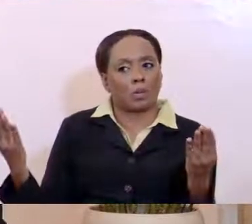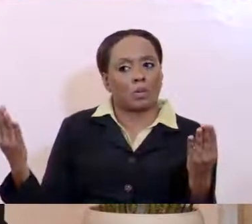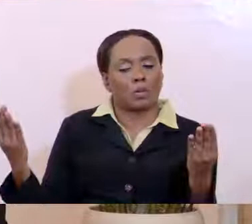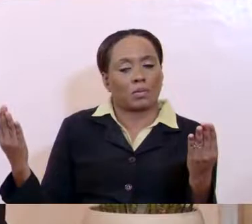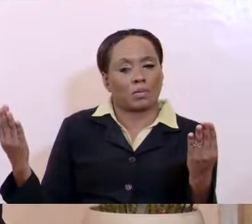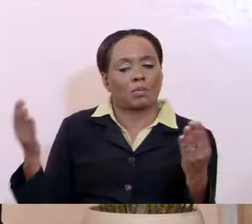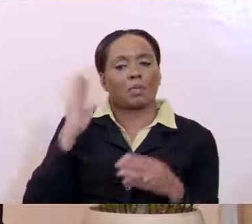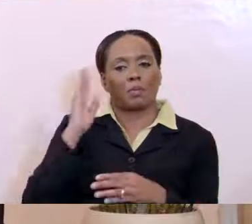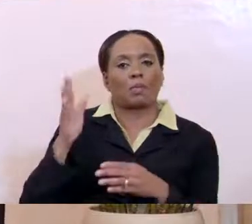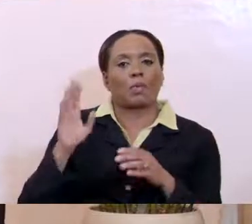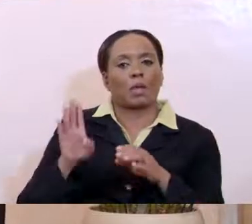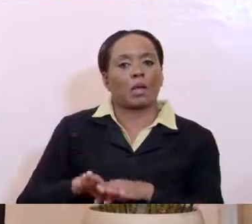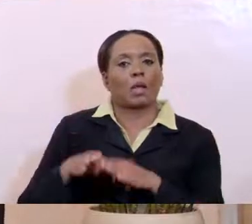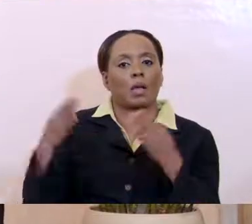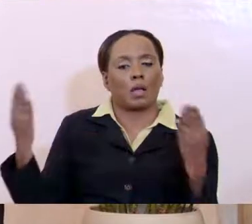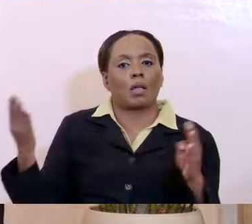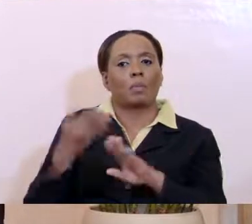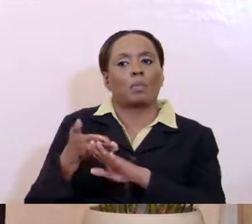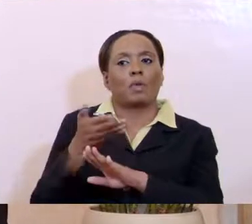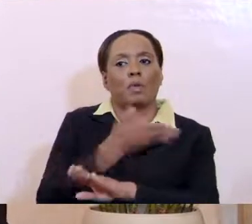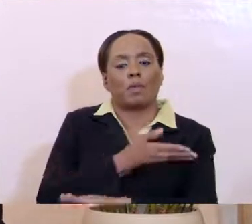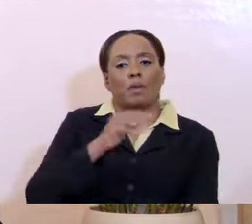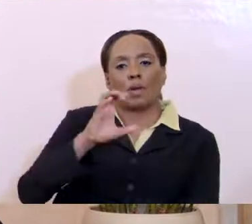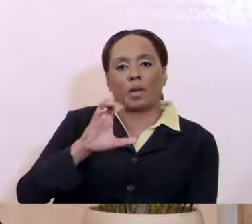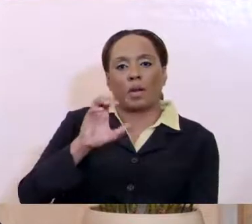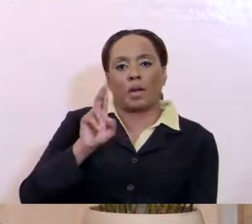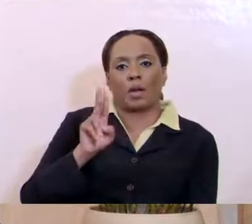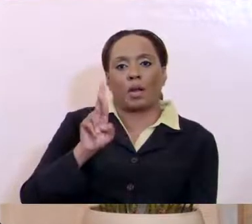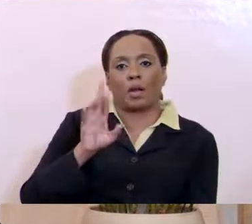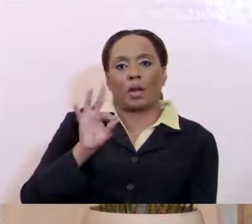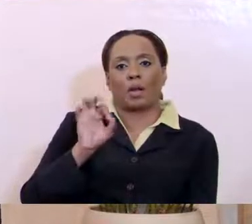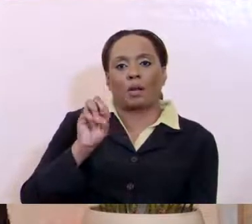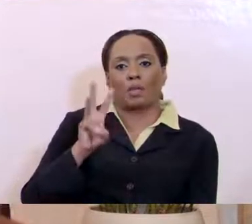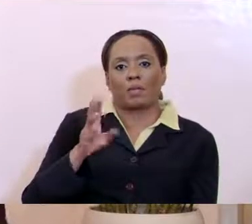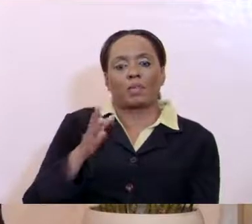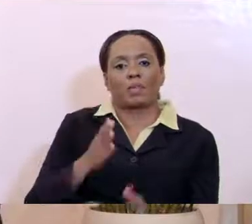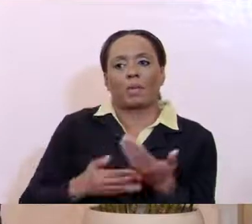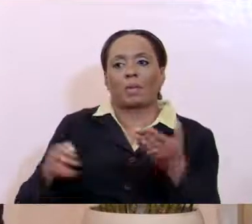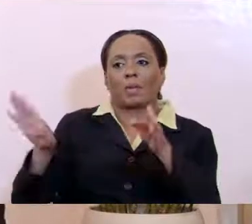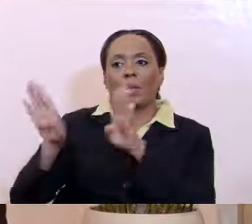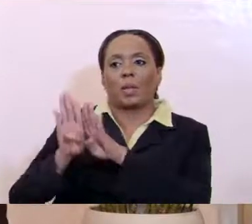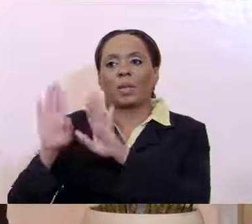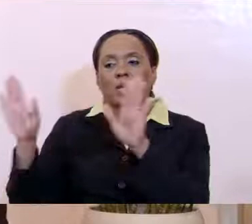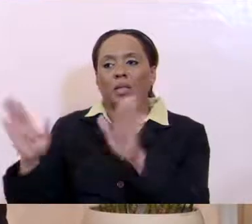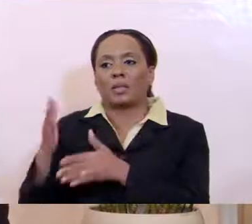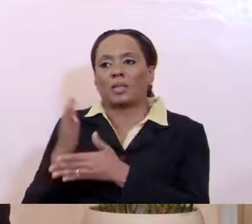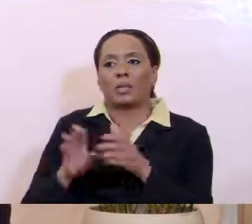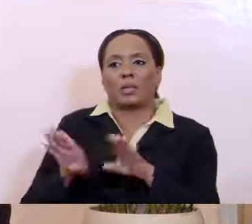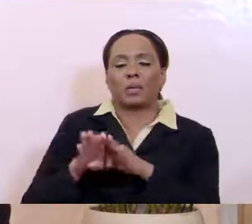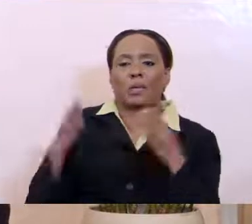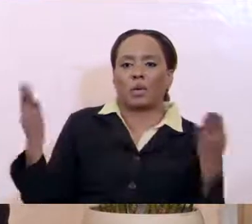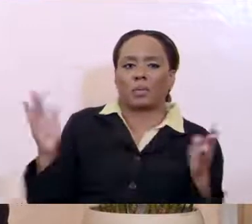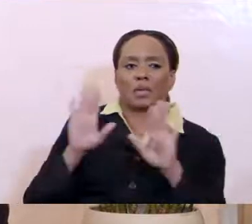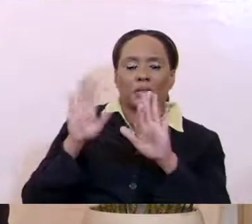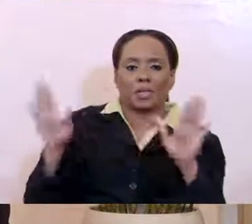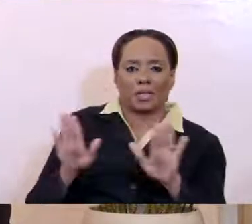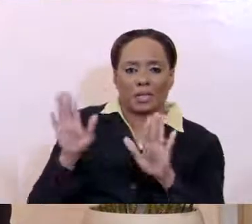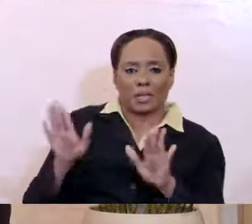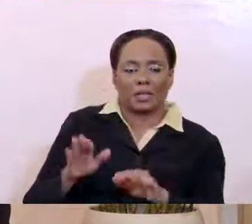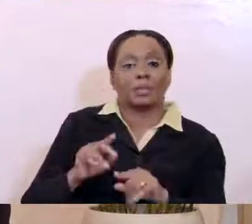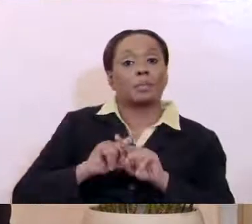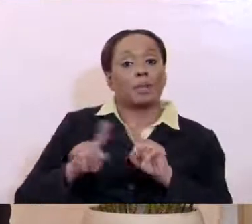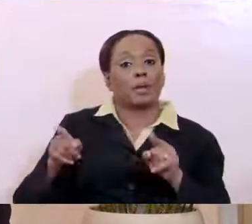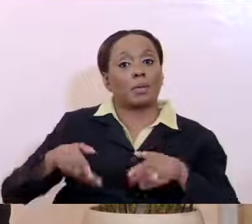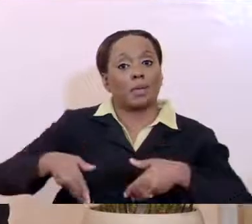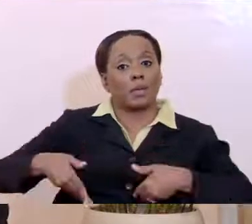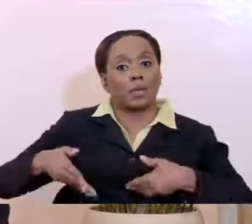prior to the curfew arrangements. Some of them would have closed on Sundays, some of them would have opened on Sundays. We are allowing